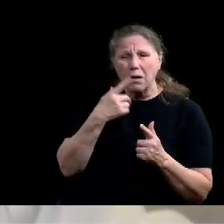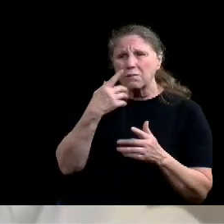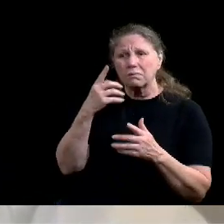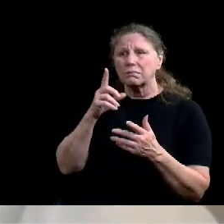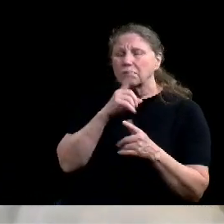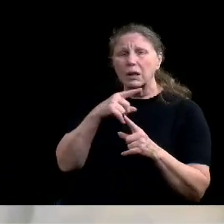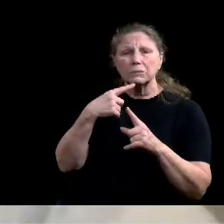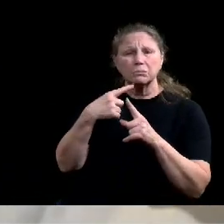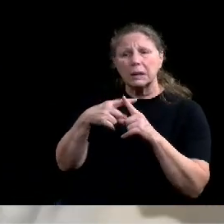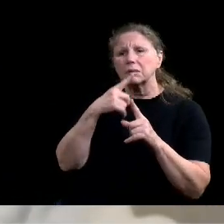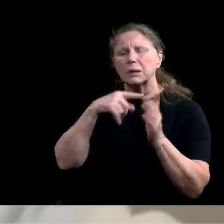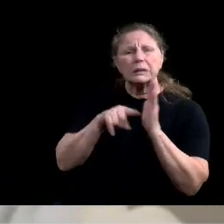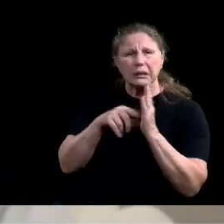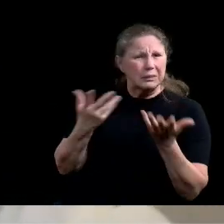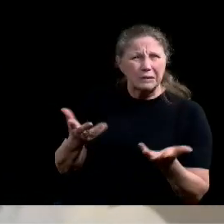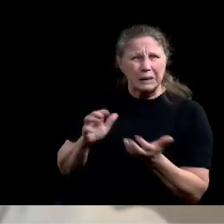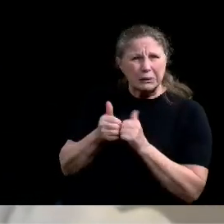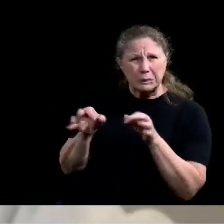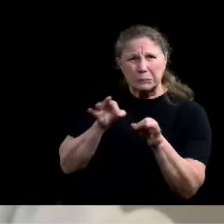Dr. Griggs, yeah. as well.